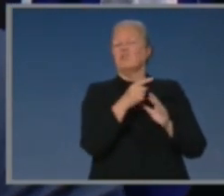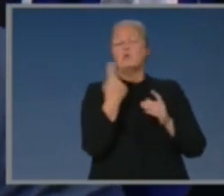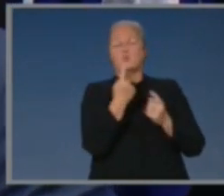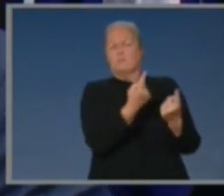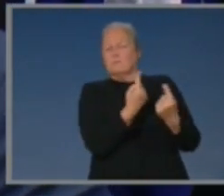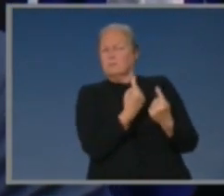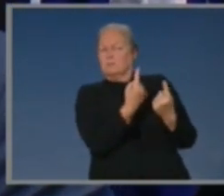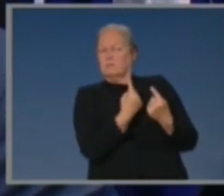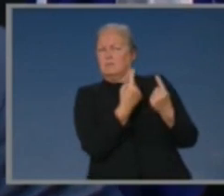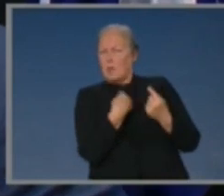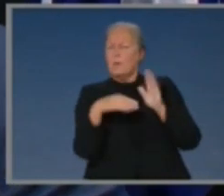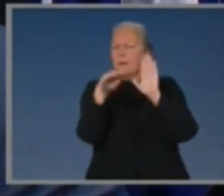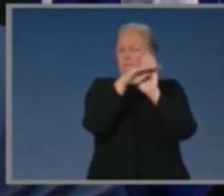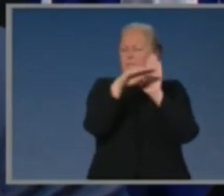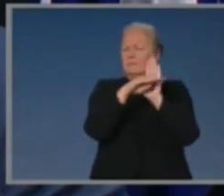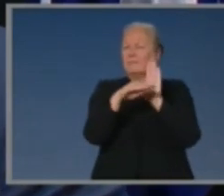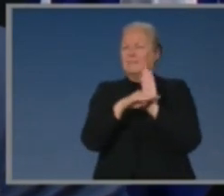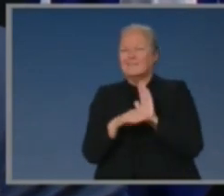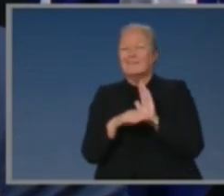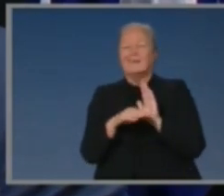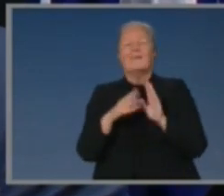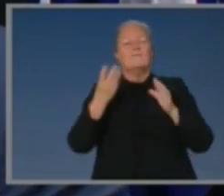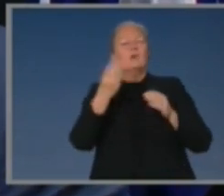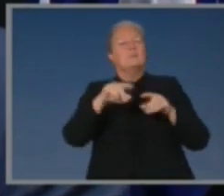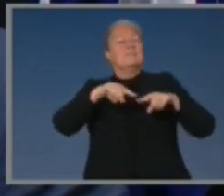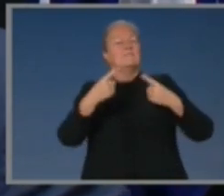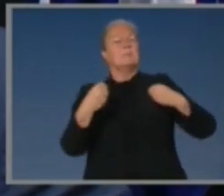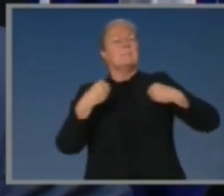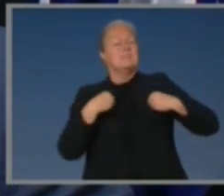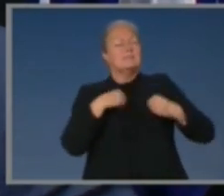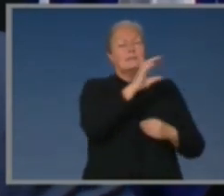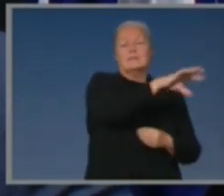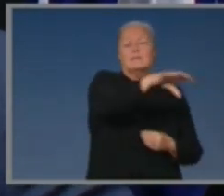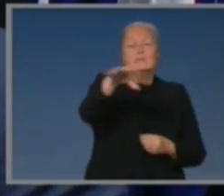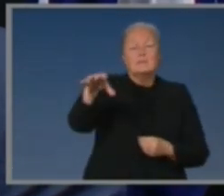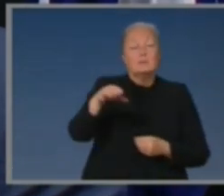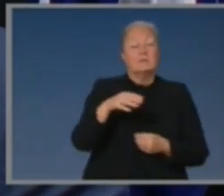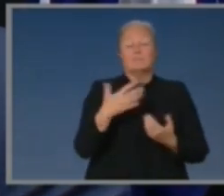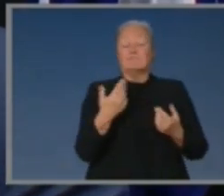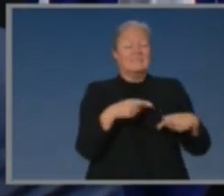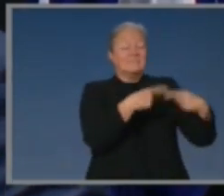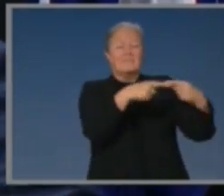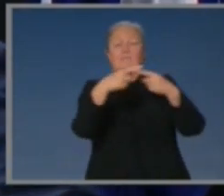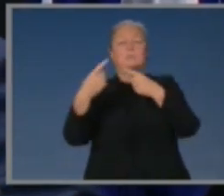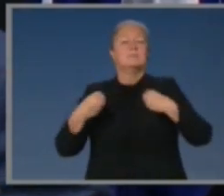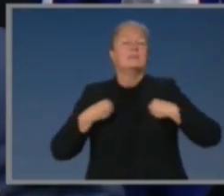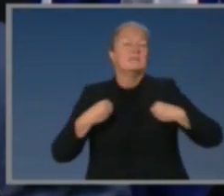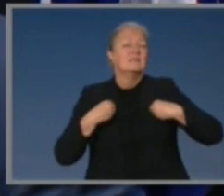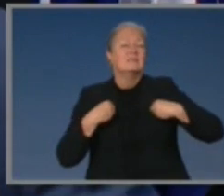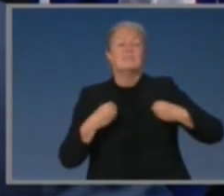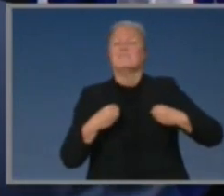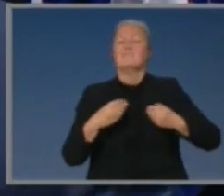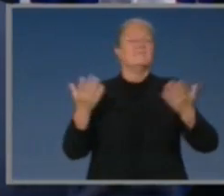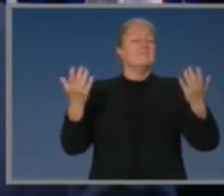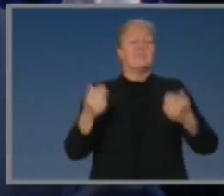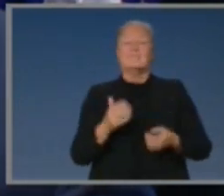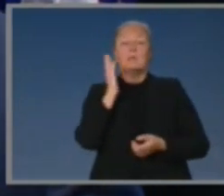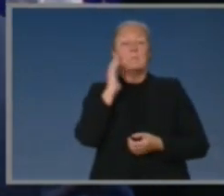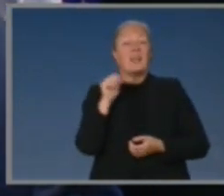we're looking for from industry groups right across the country. All industry groups, all businesses. So it doesn't matter whether, as Christian said, whether you're an